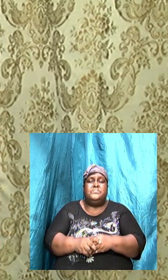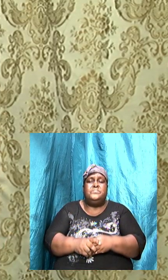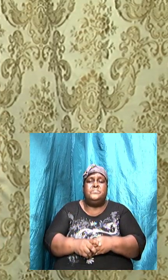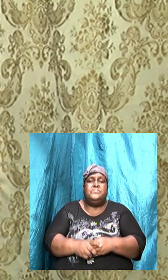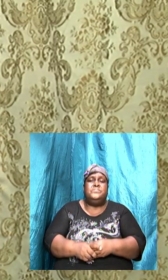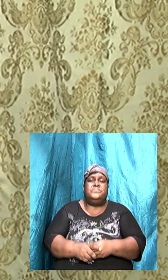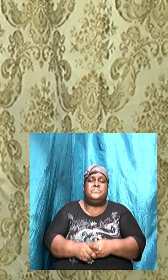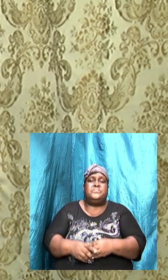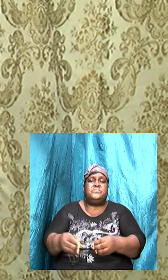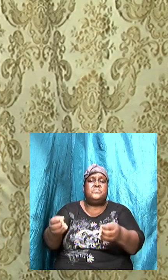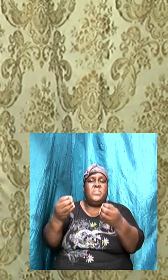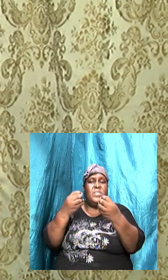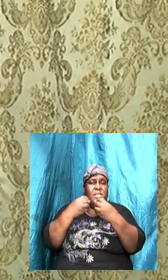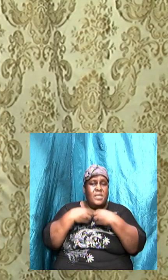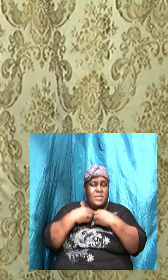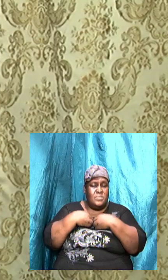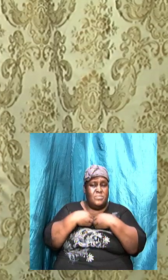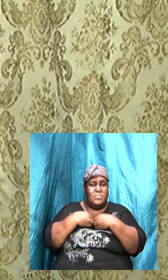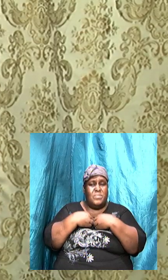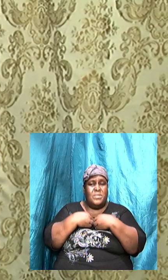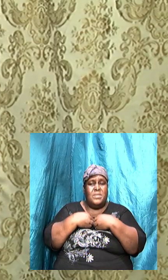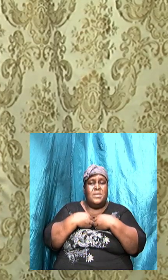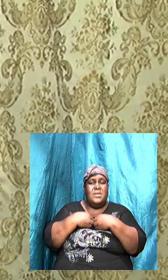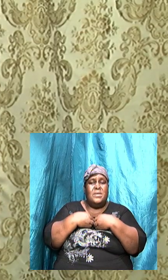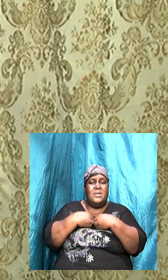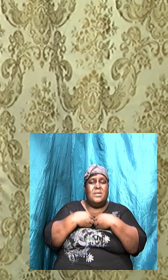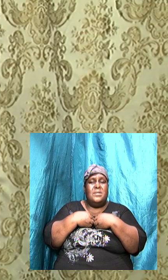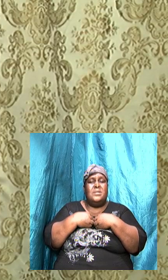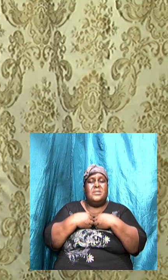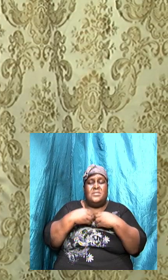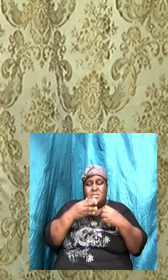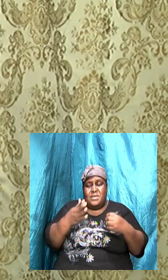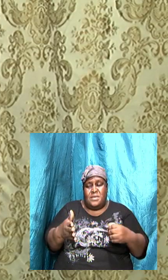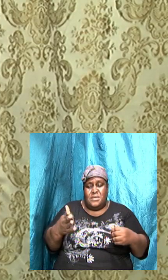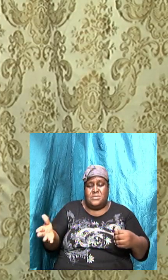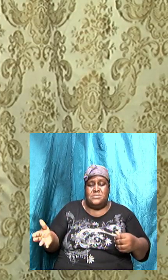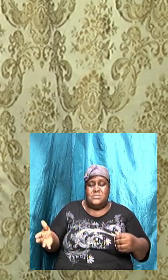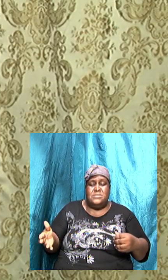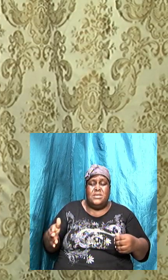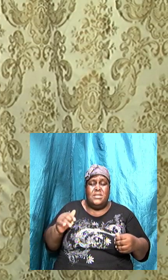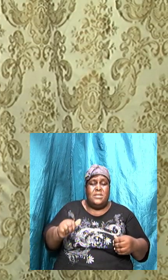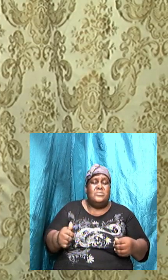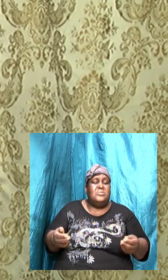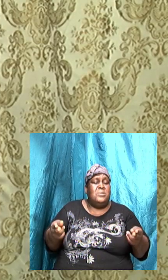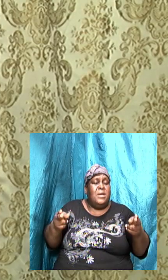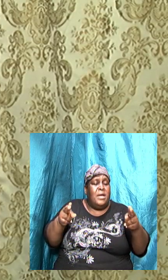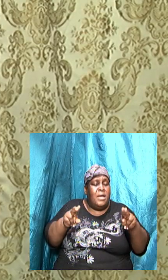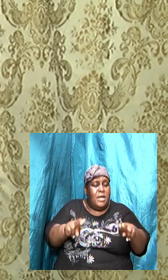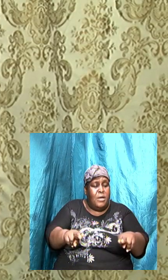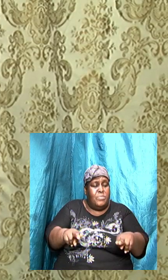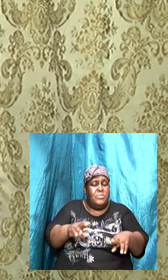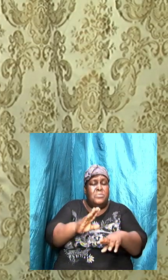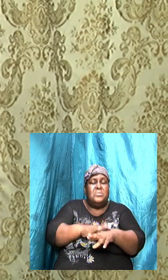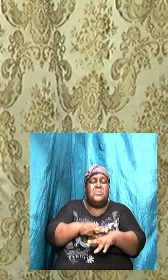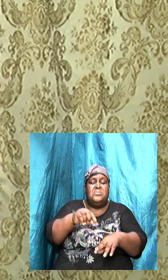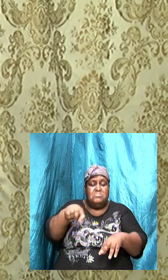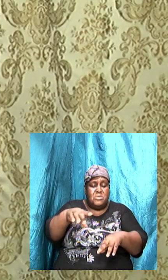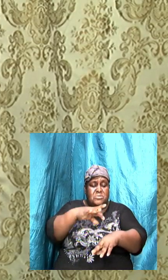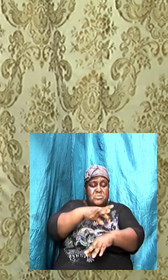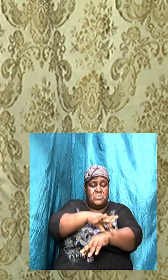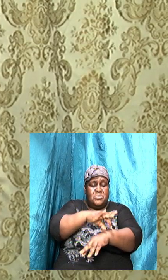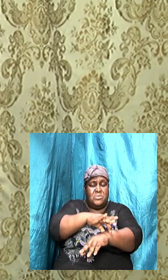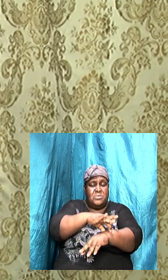a panoramic overview of things that are going to transpire on this earth later